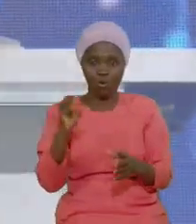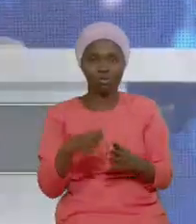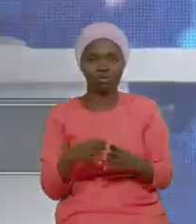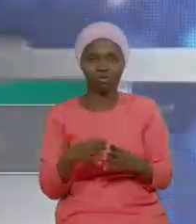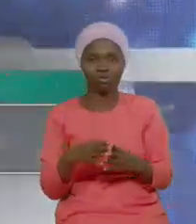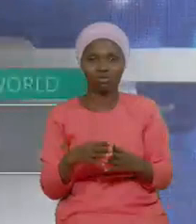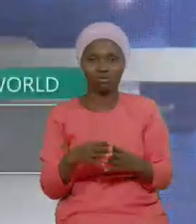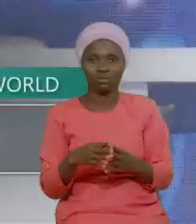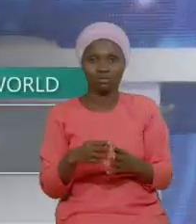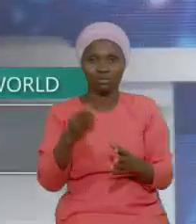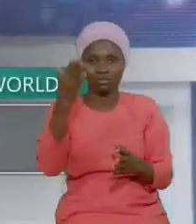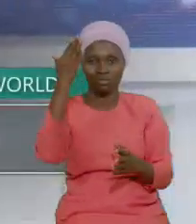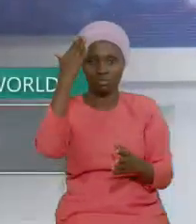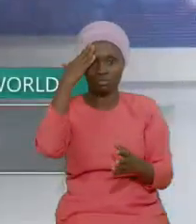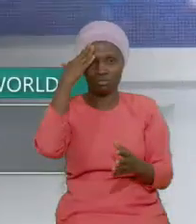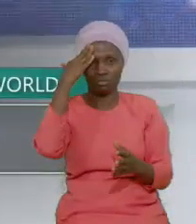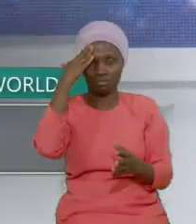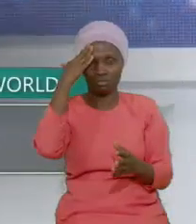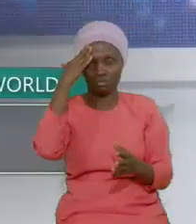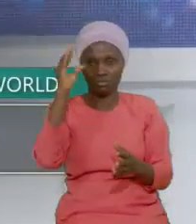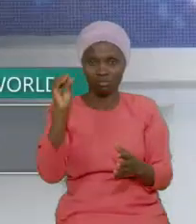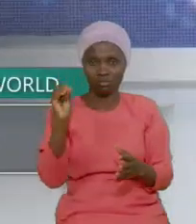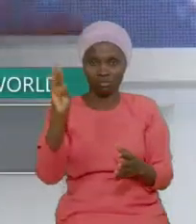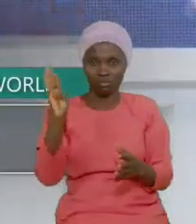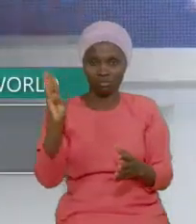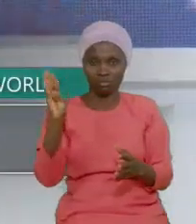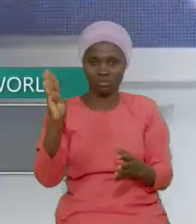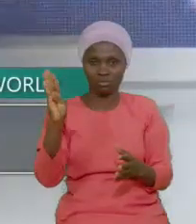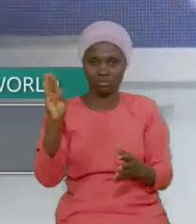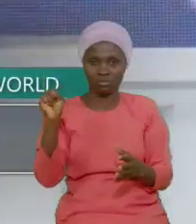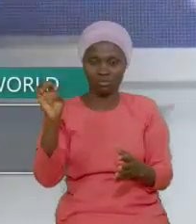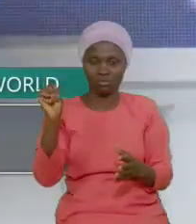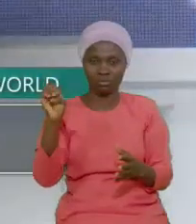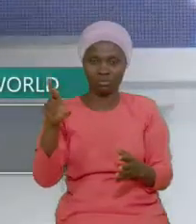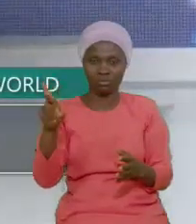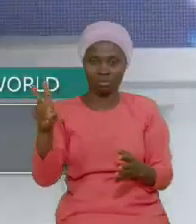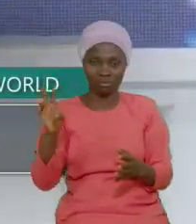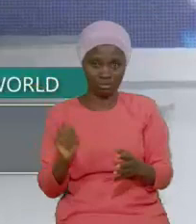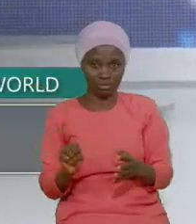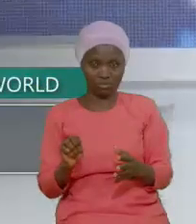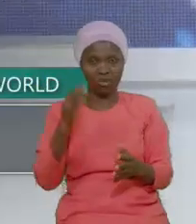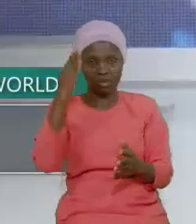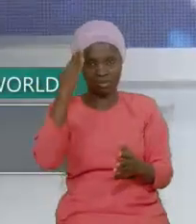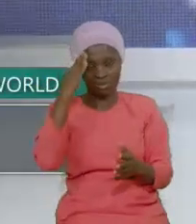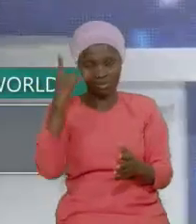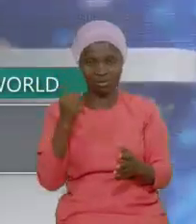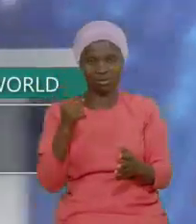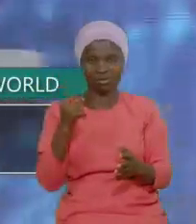observe the achievers and the overcomers.